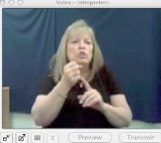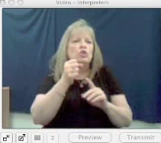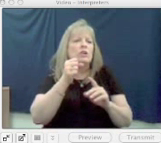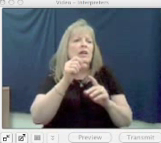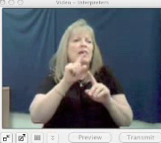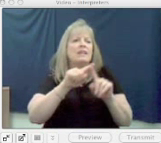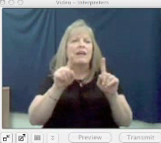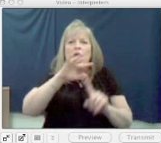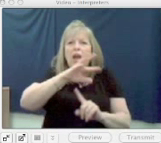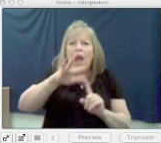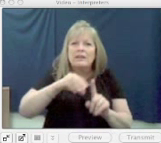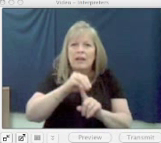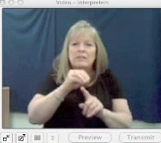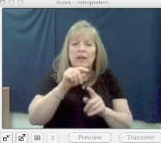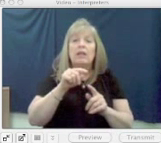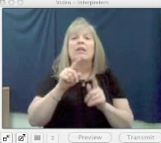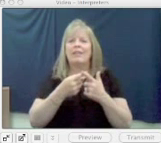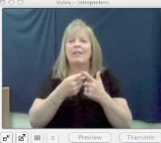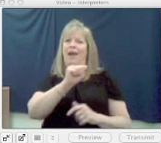attitude